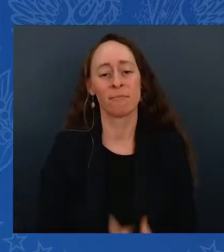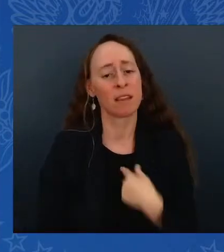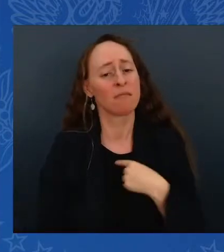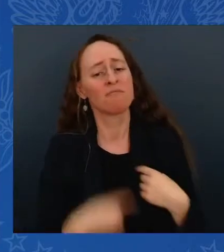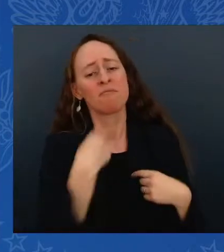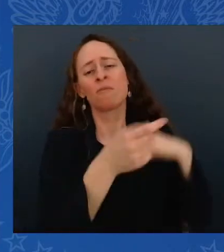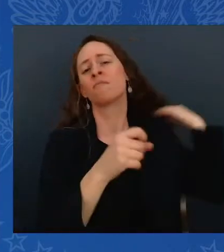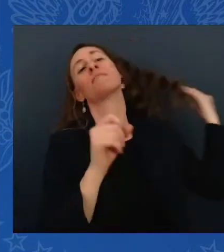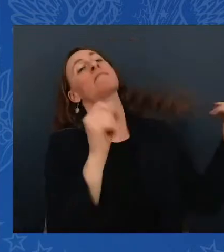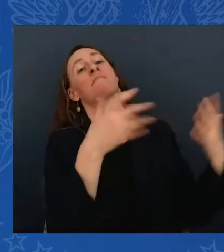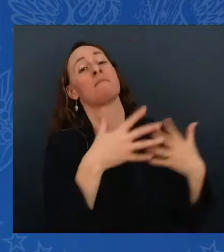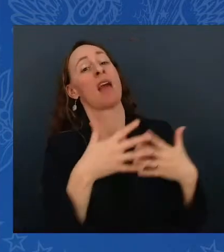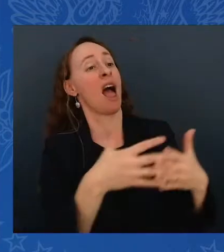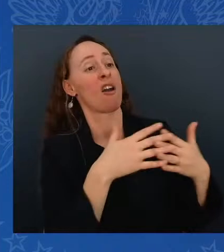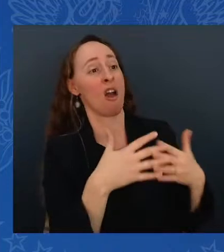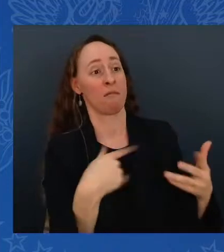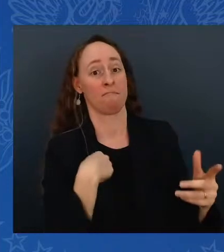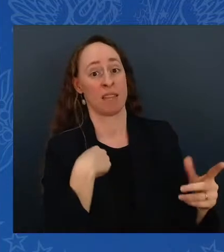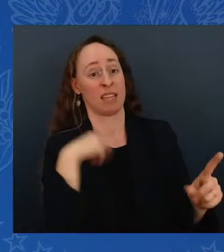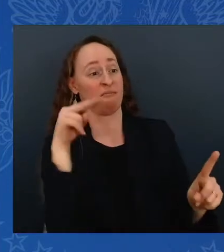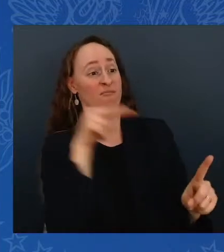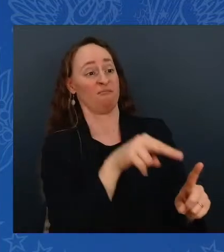I mean this from the bottom of my heart.